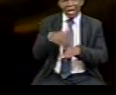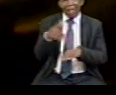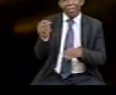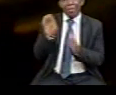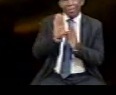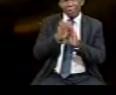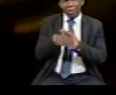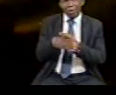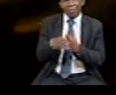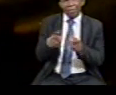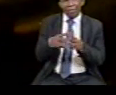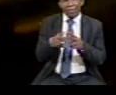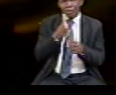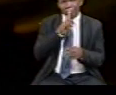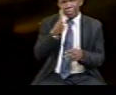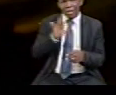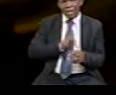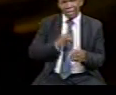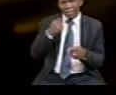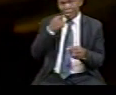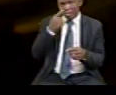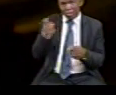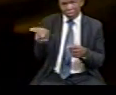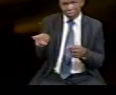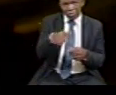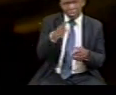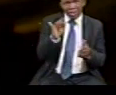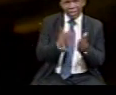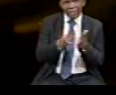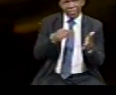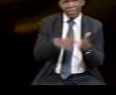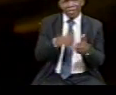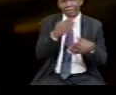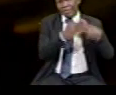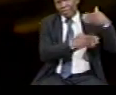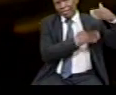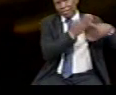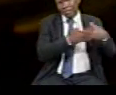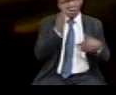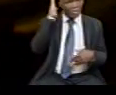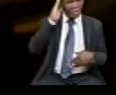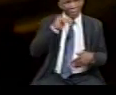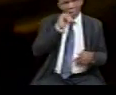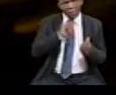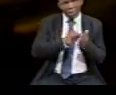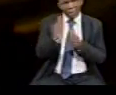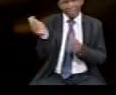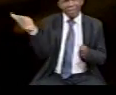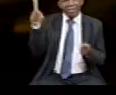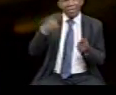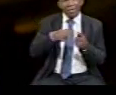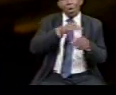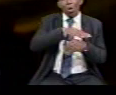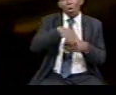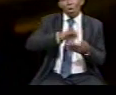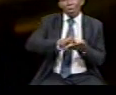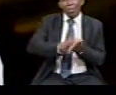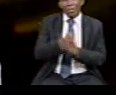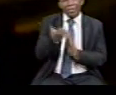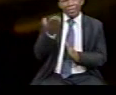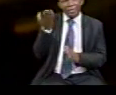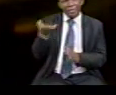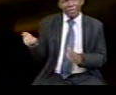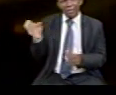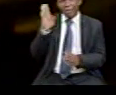say unto you, that this generation shall not pass till these things be done. Here we see Christ again.